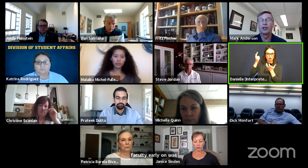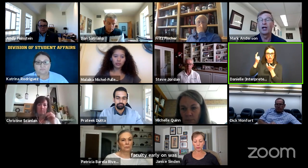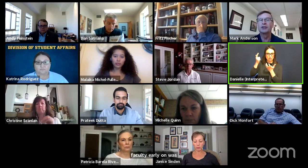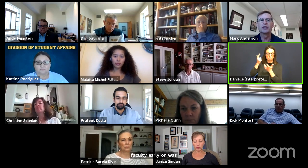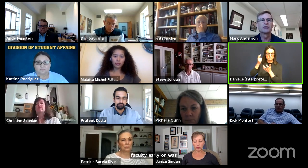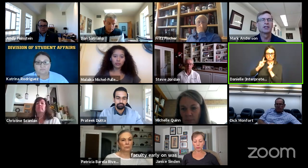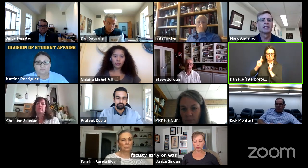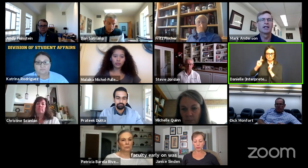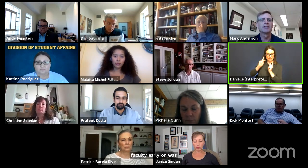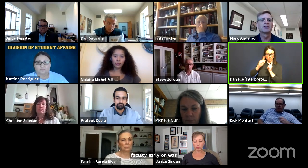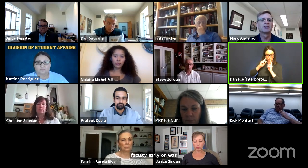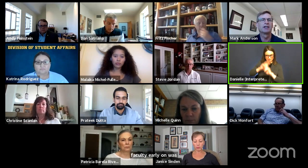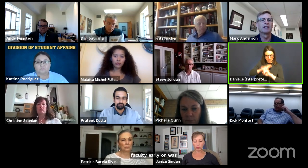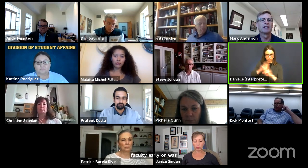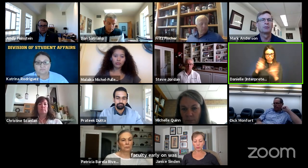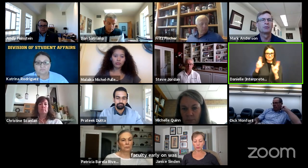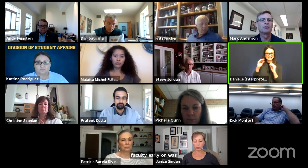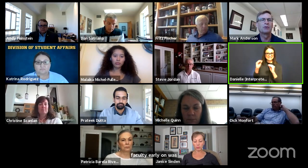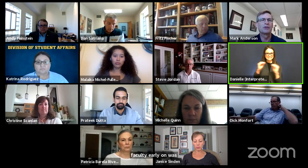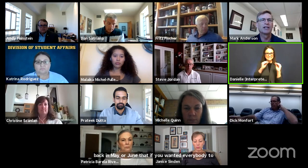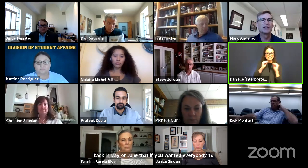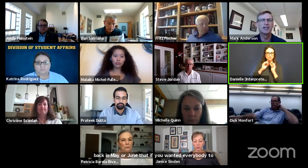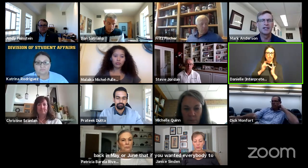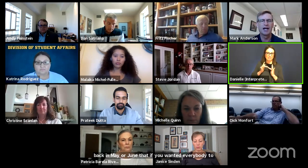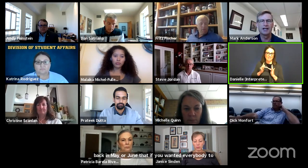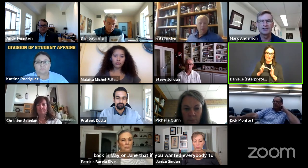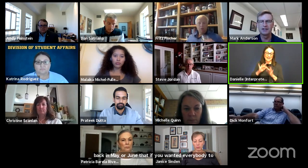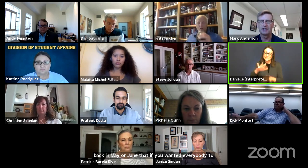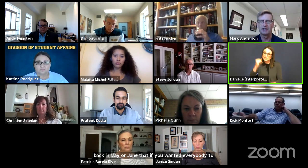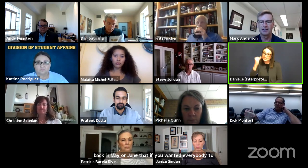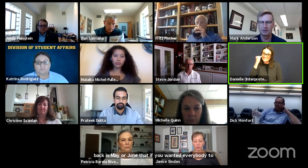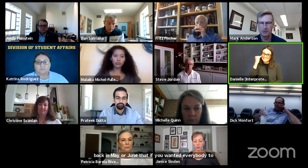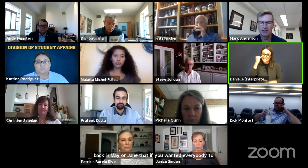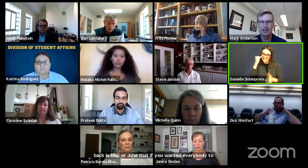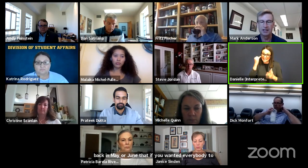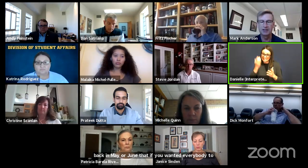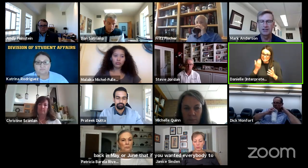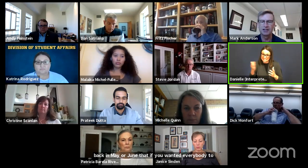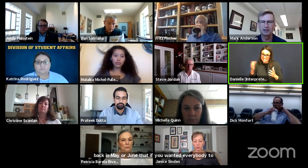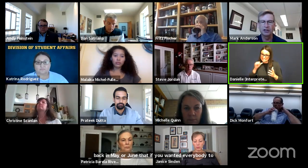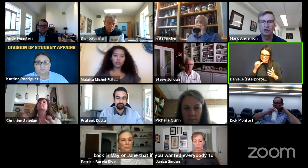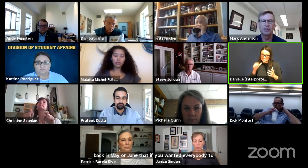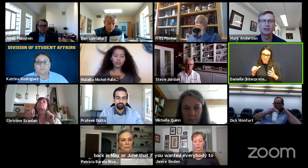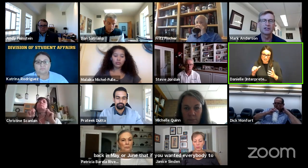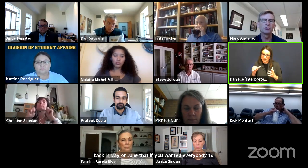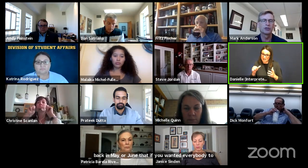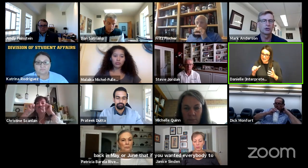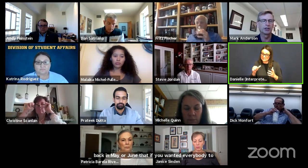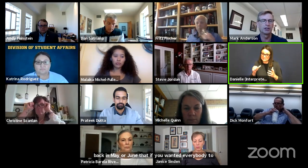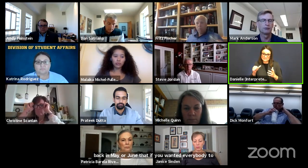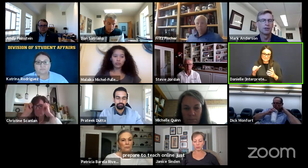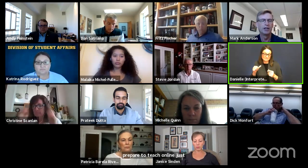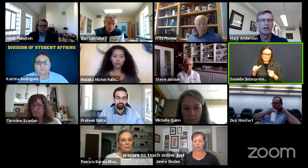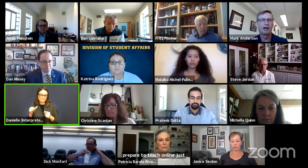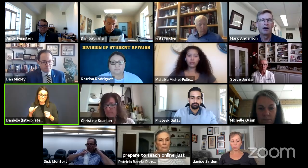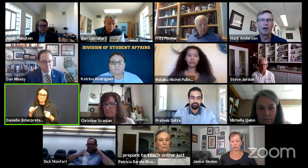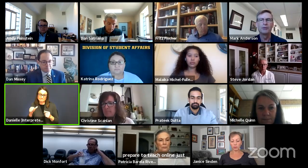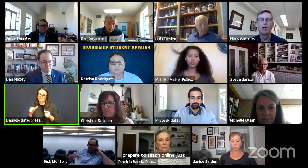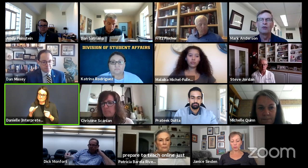teach online just in case things did not get a little bit less